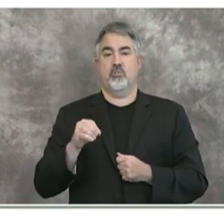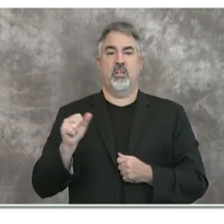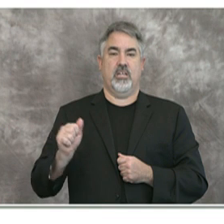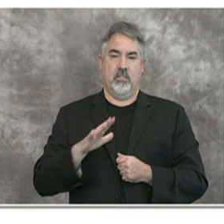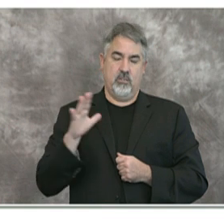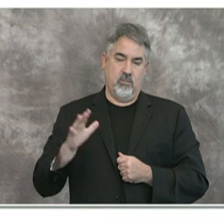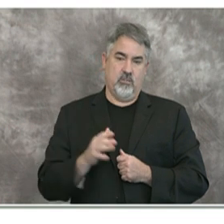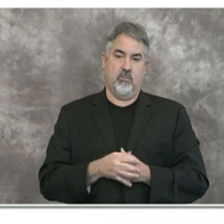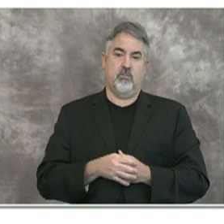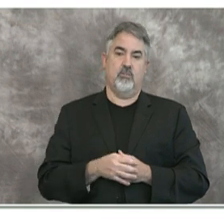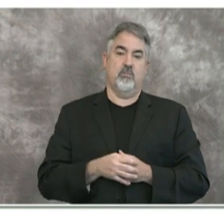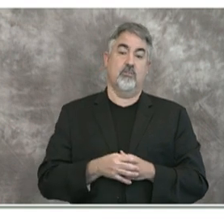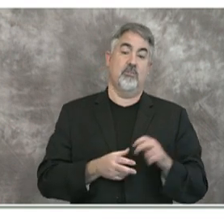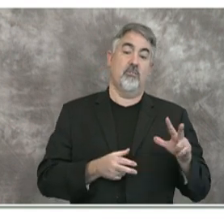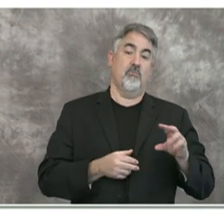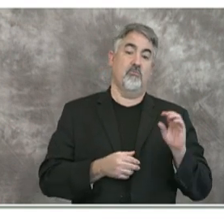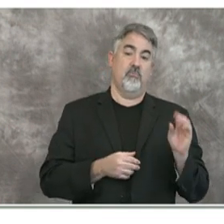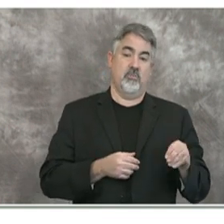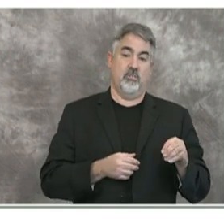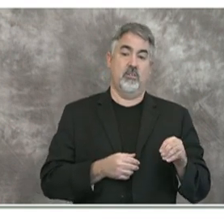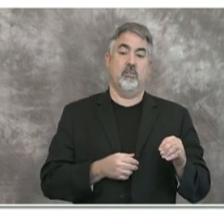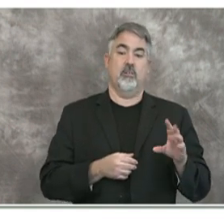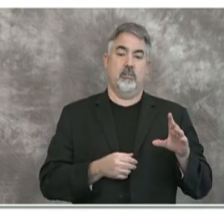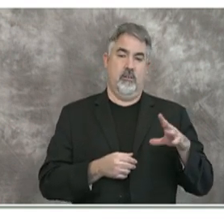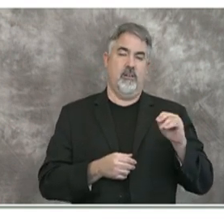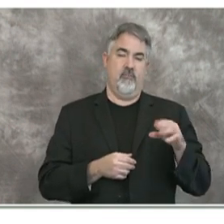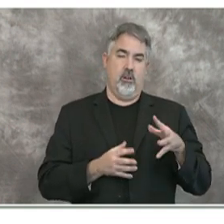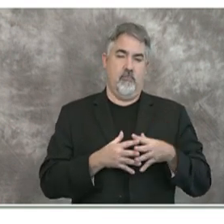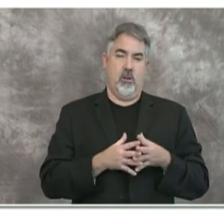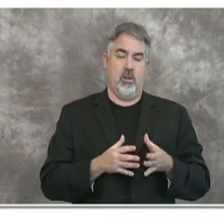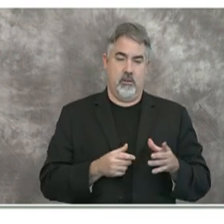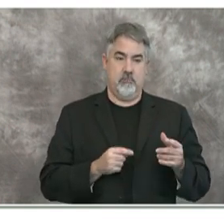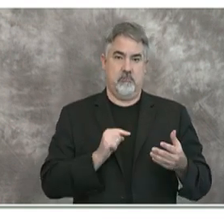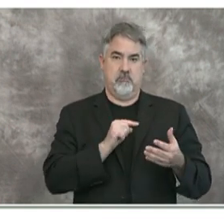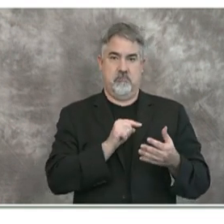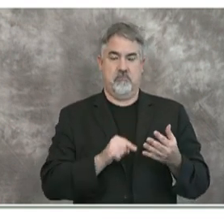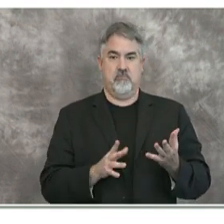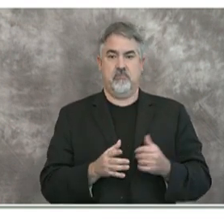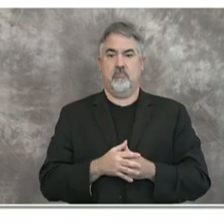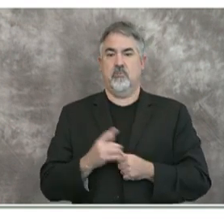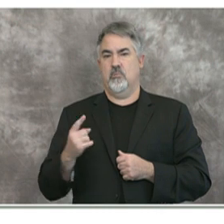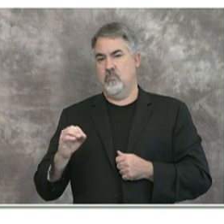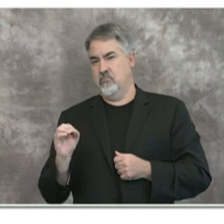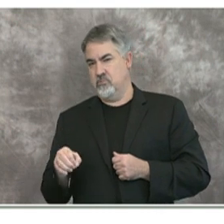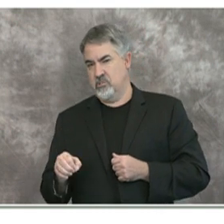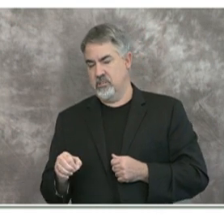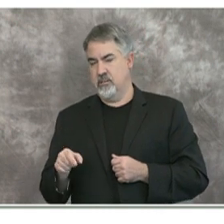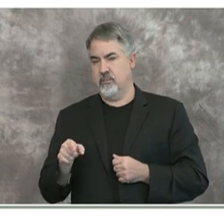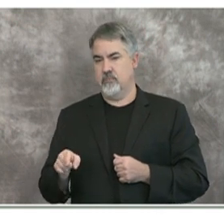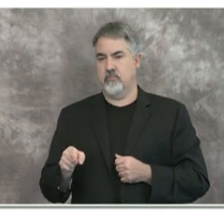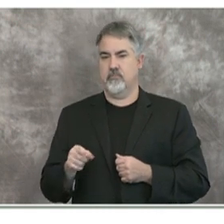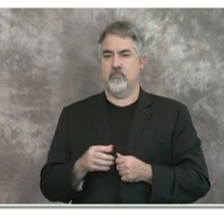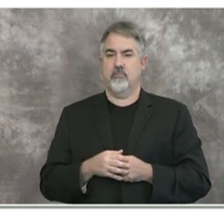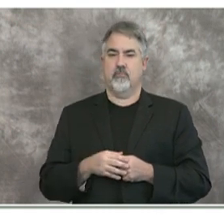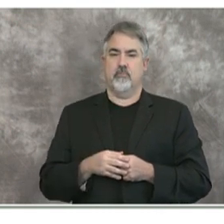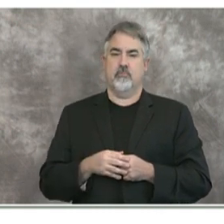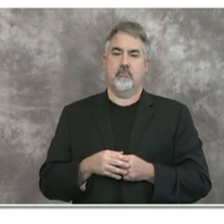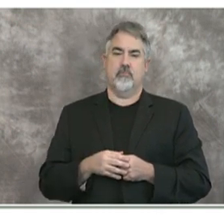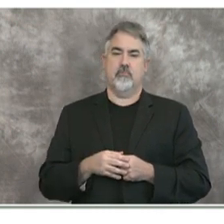or 3% are African American, and 1 or 1% exists each